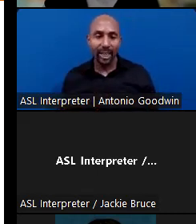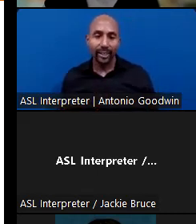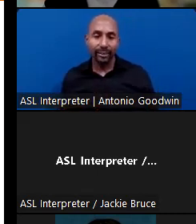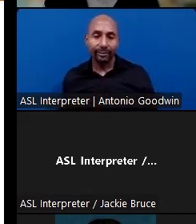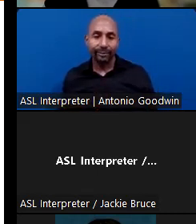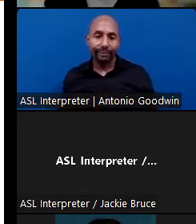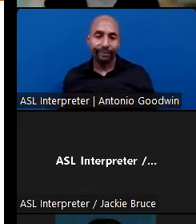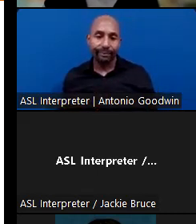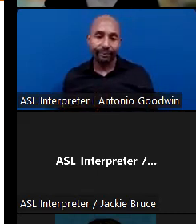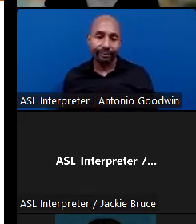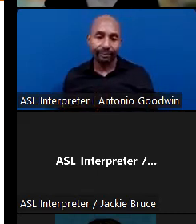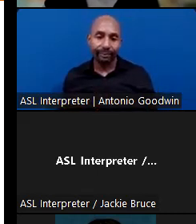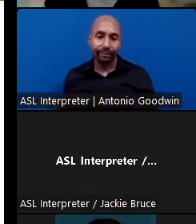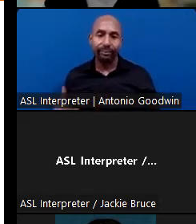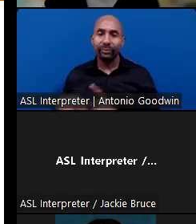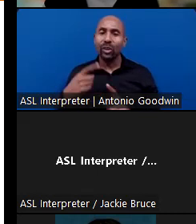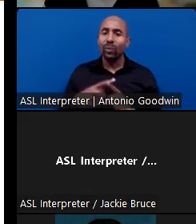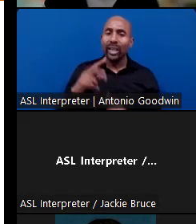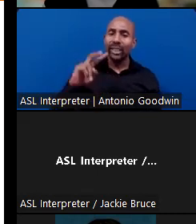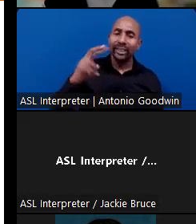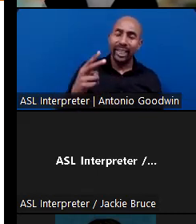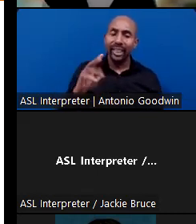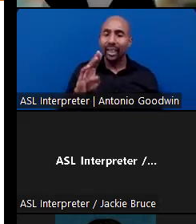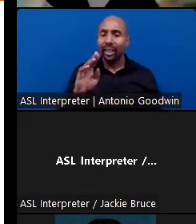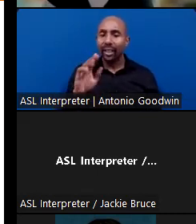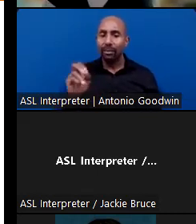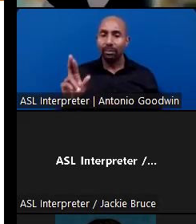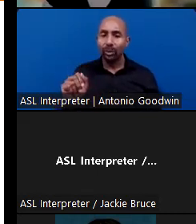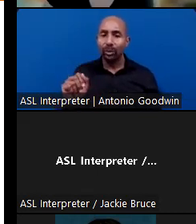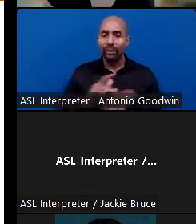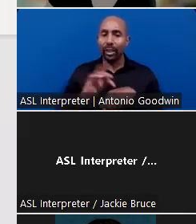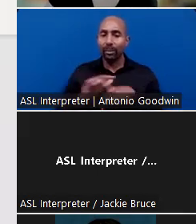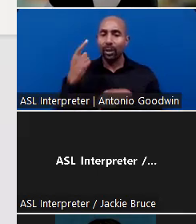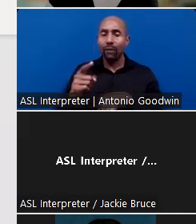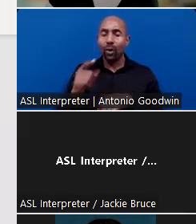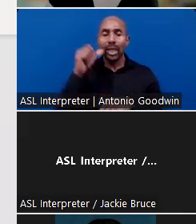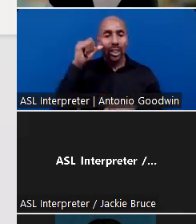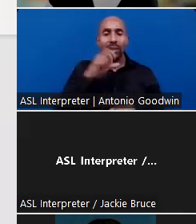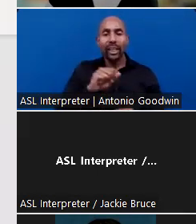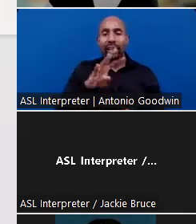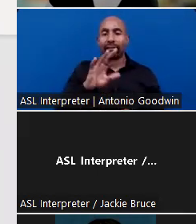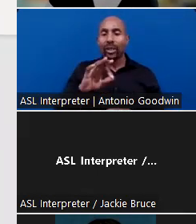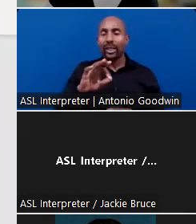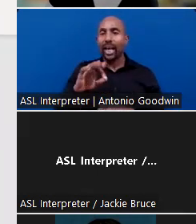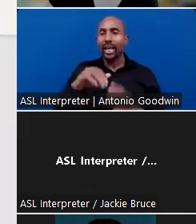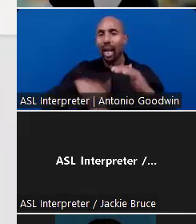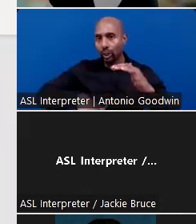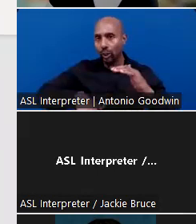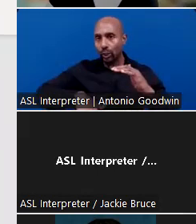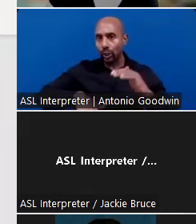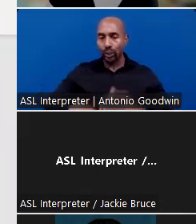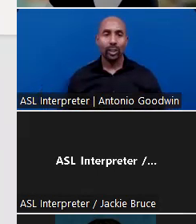available for adults age 49 and younger? So I think I had this